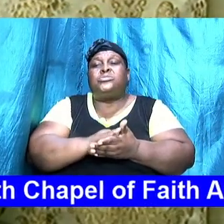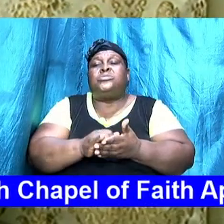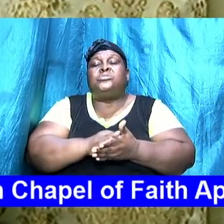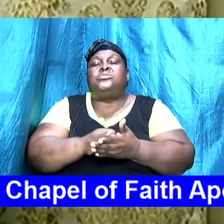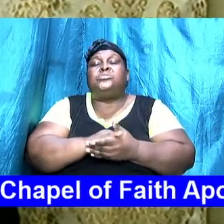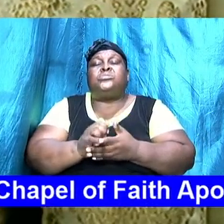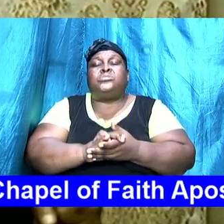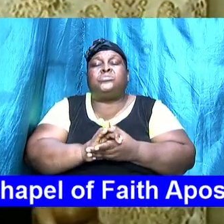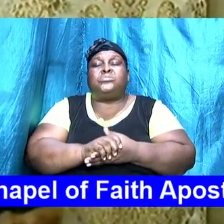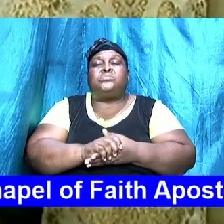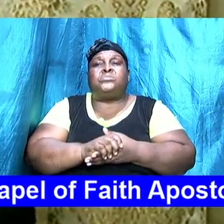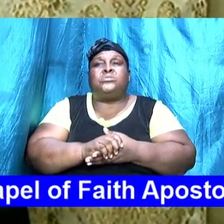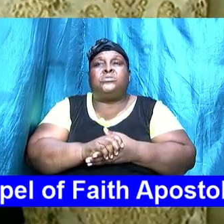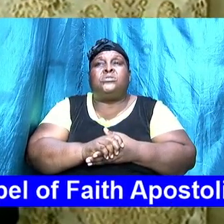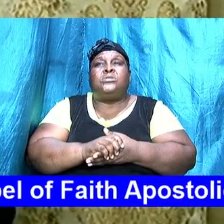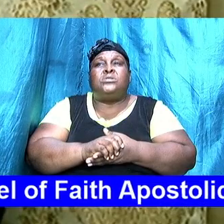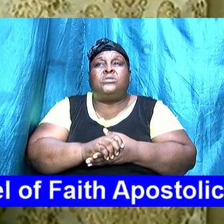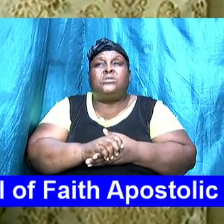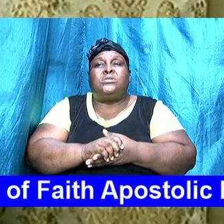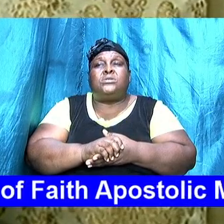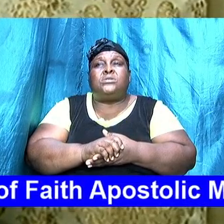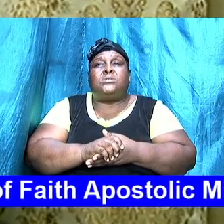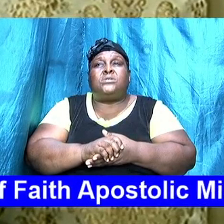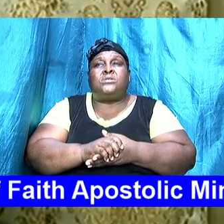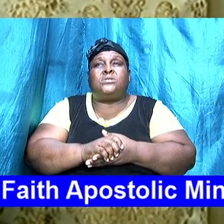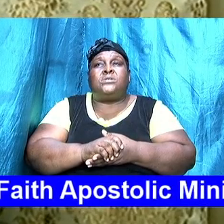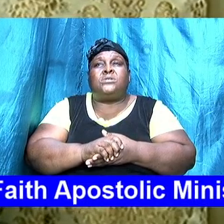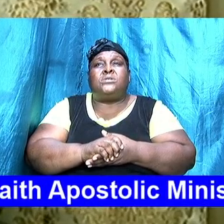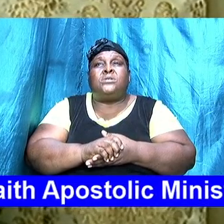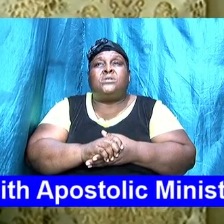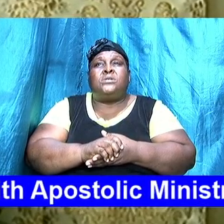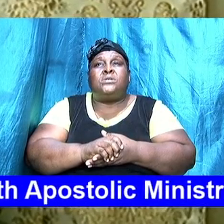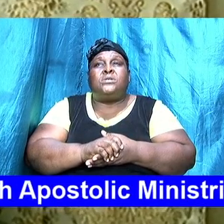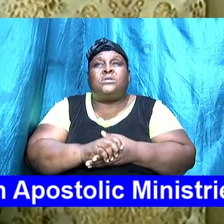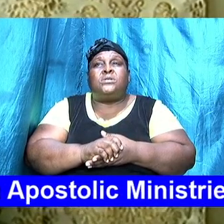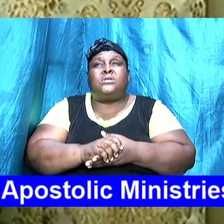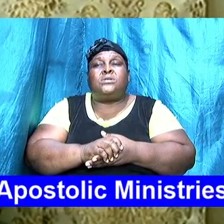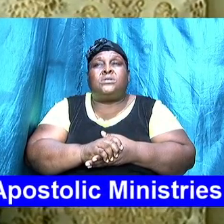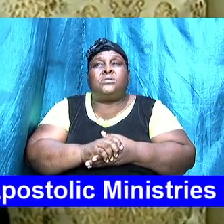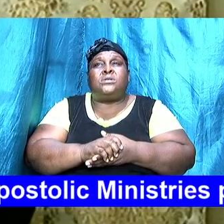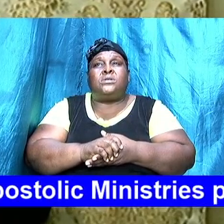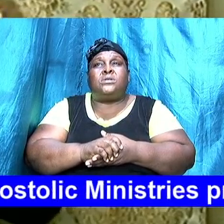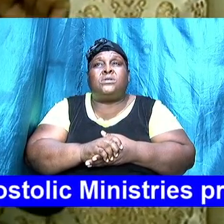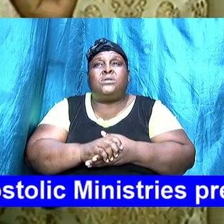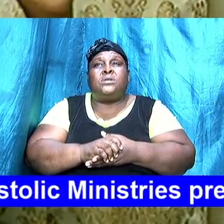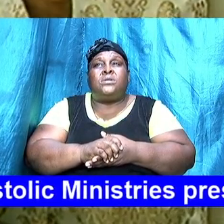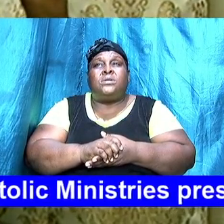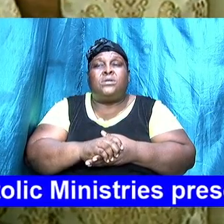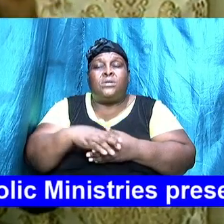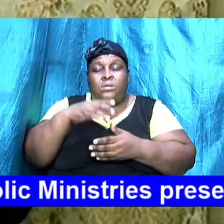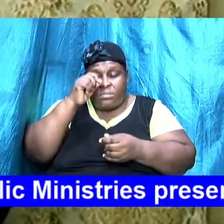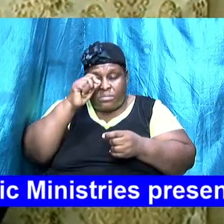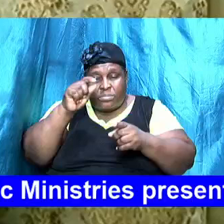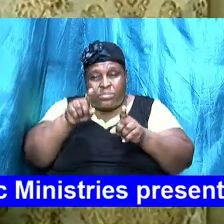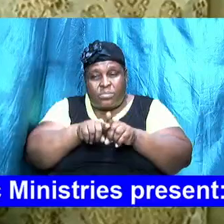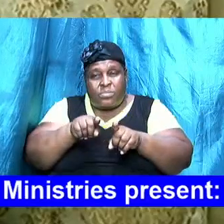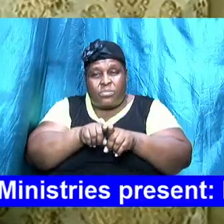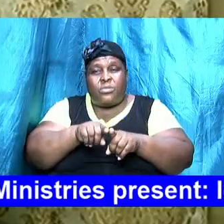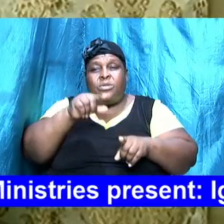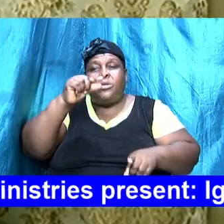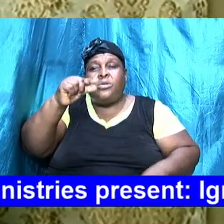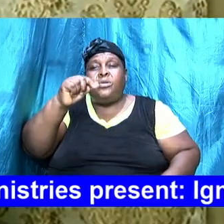morning. The youth will be in charge, and Brother Gail, our youth president, and his team will be